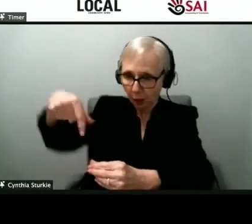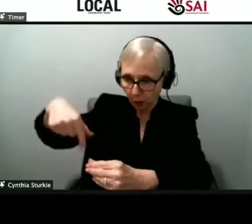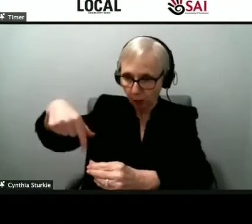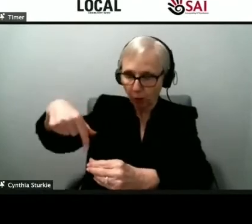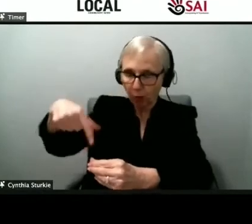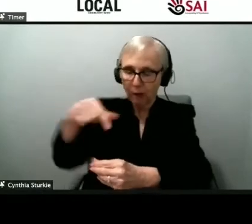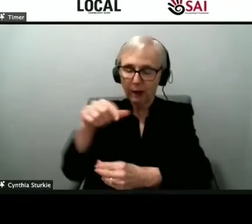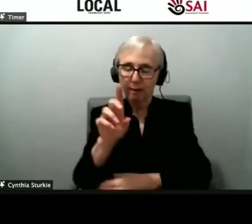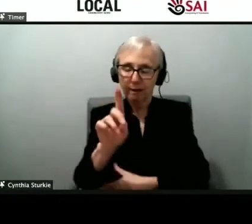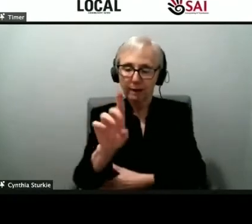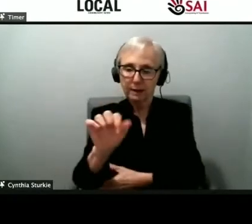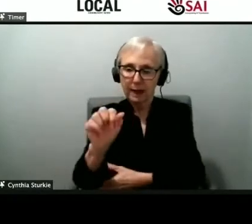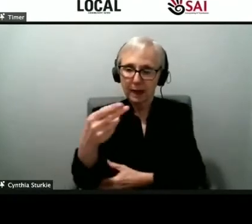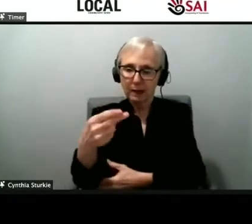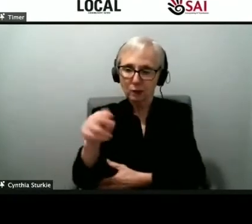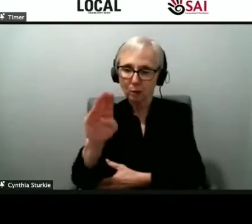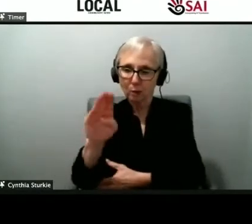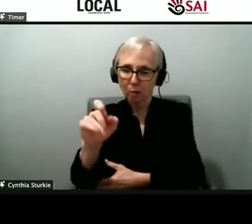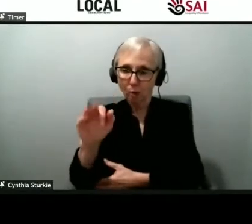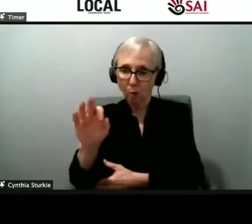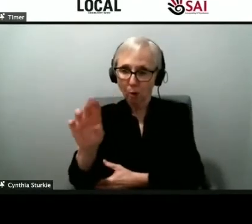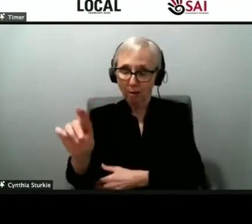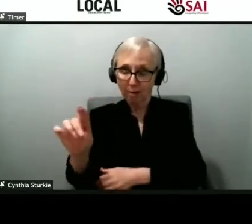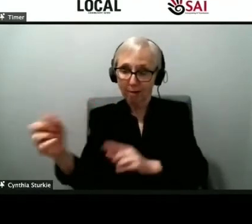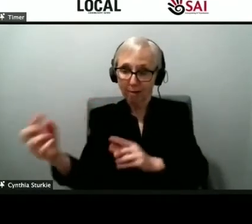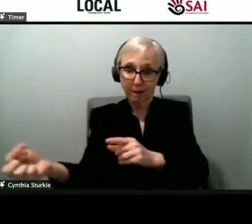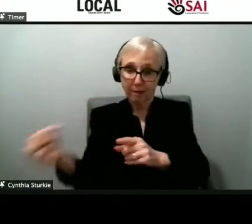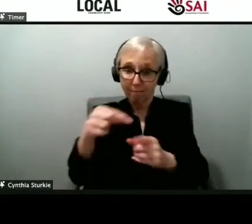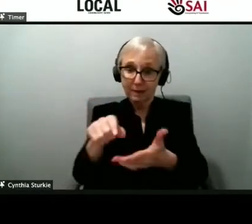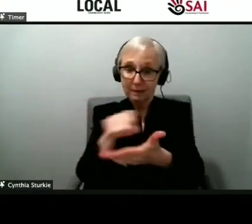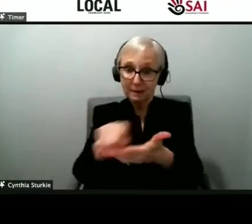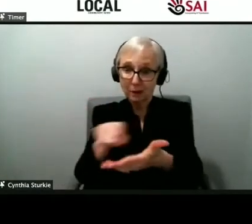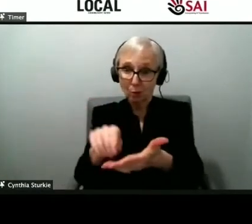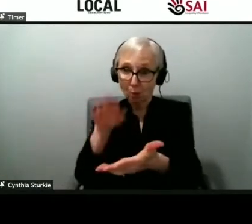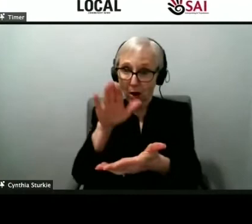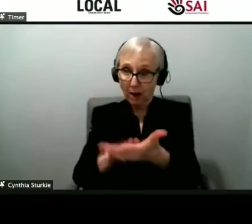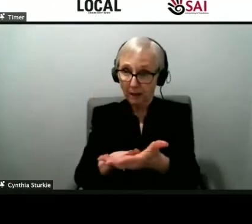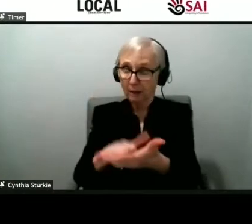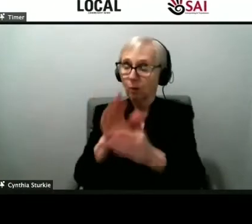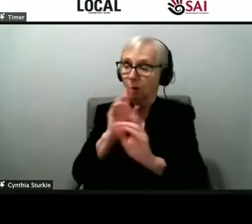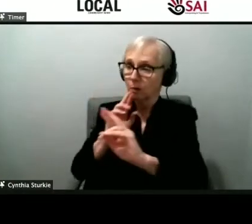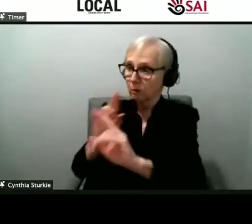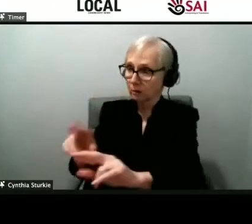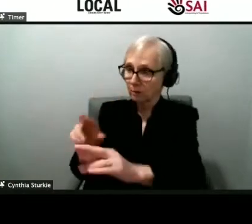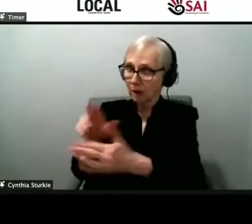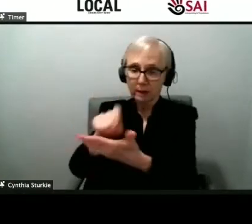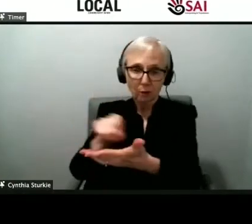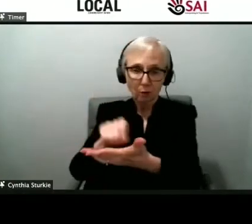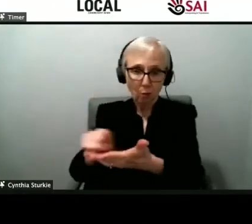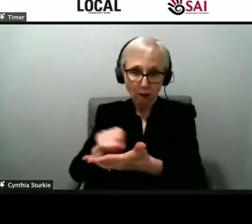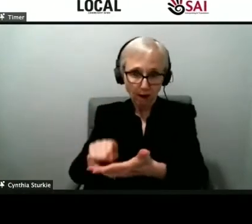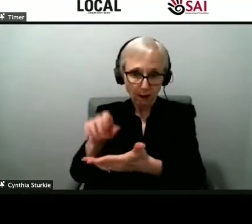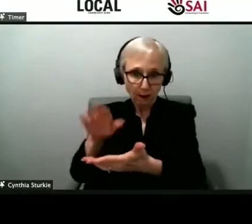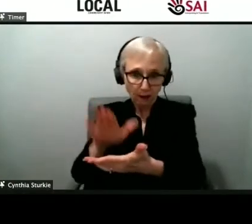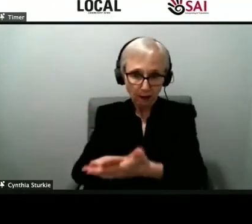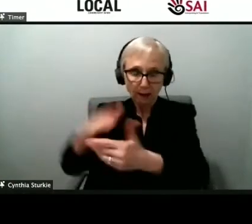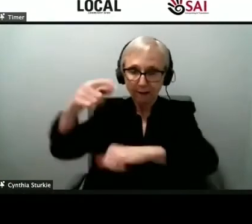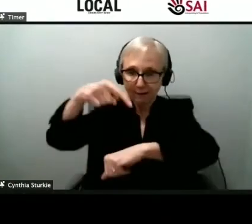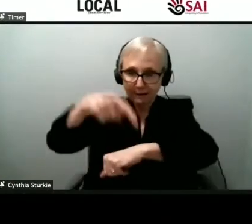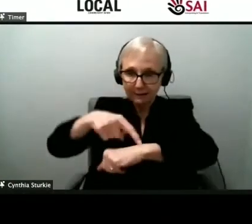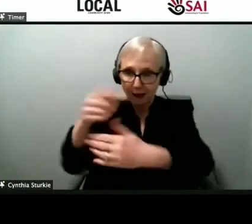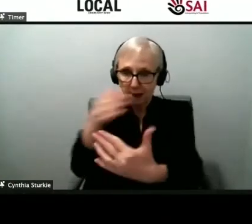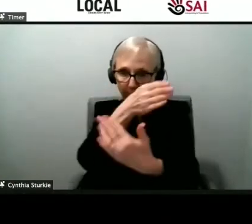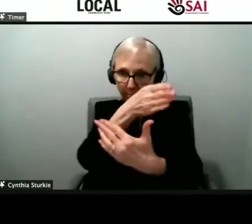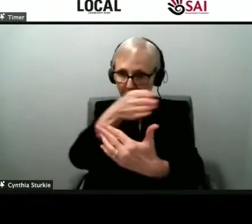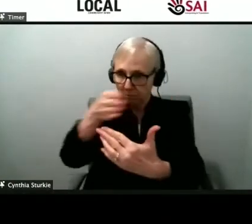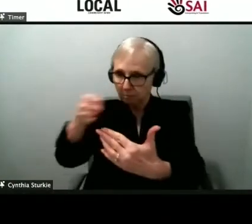that addresses their issue. So if it's in writing, we want to respond in writing and then have a timeline of when we're